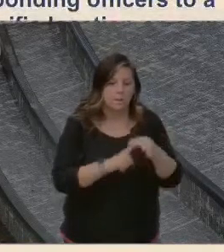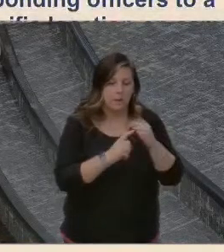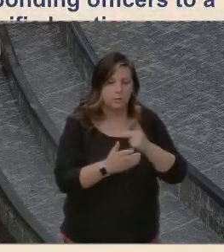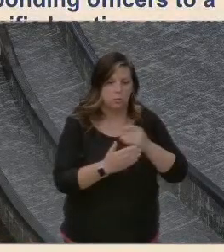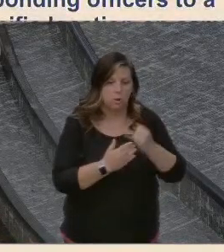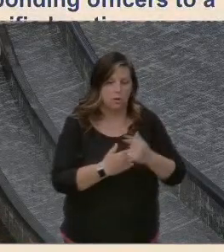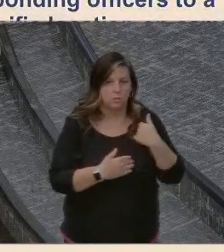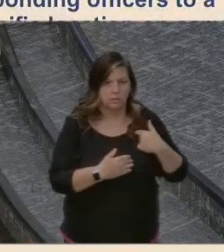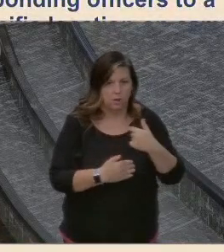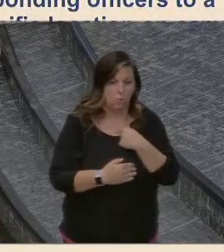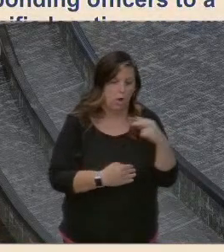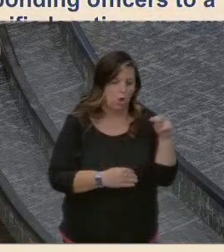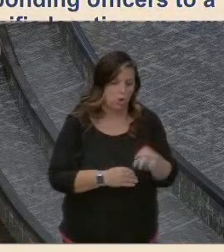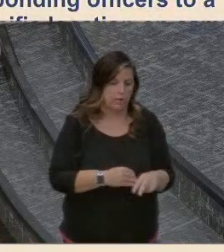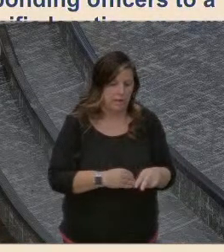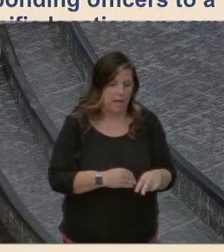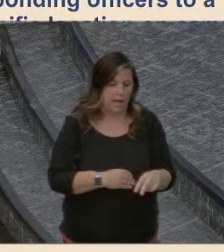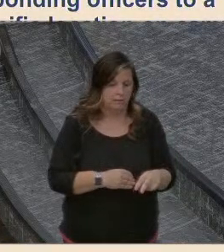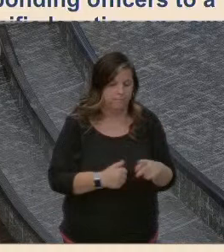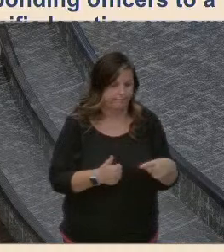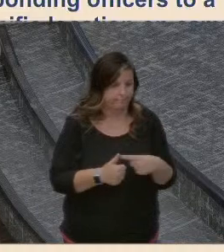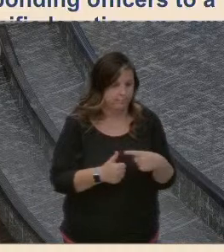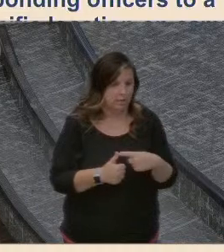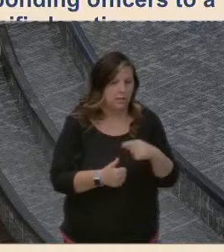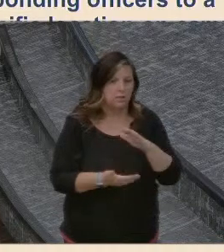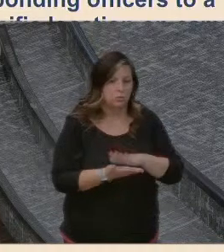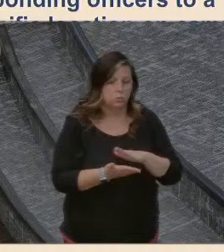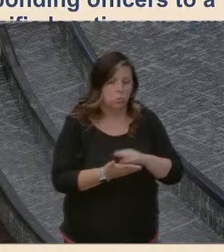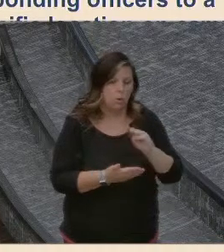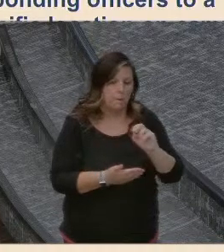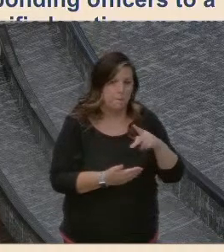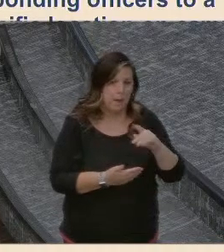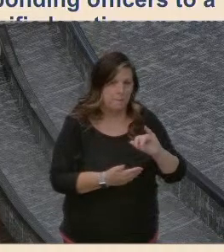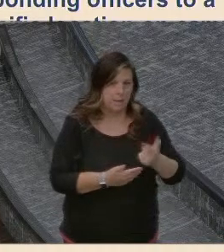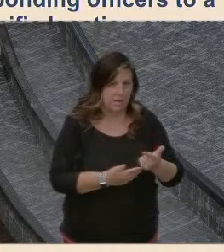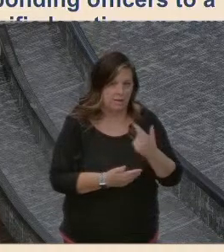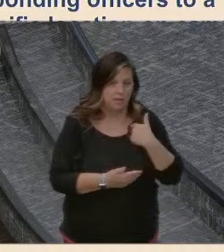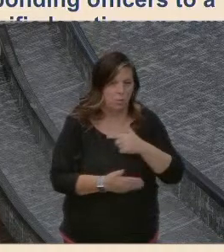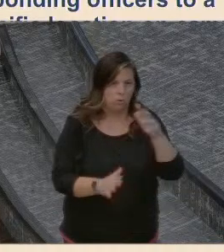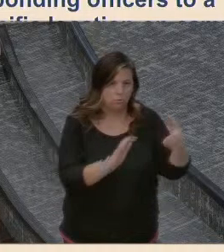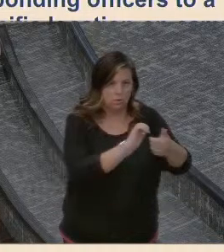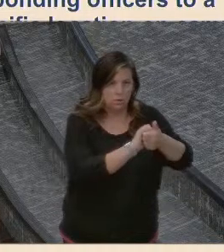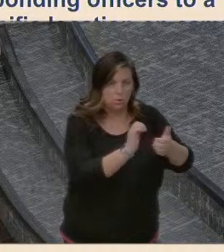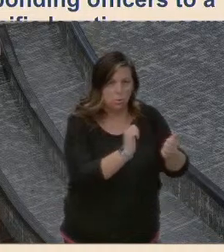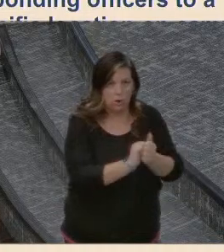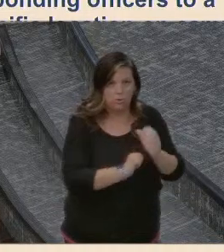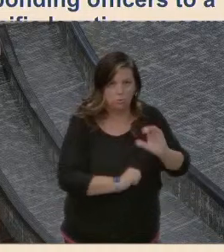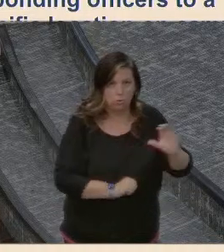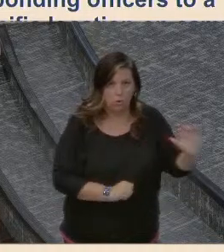mapping in conjunction with Athens-Clarke County Police and a company called